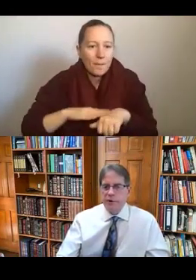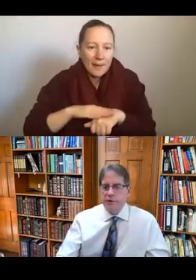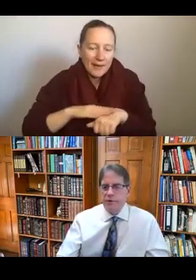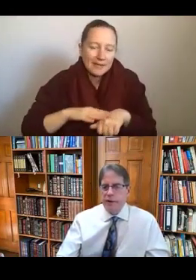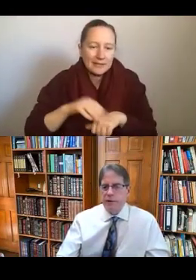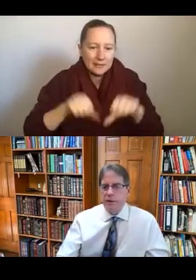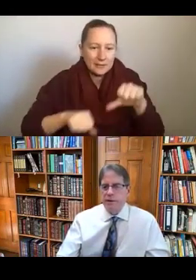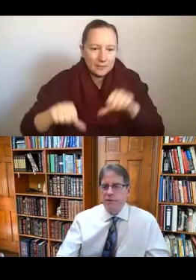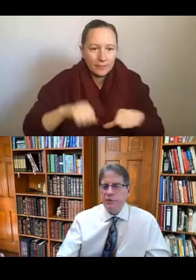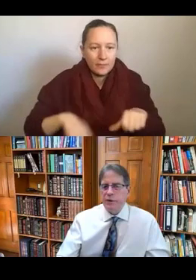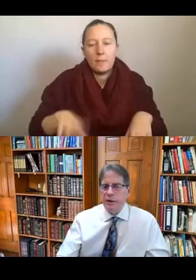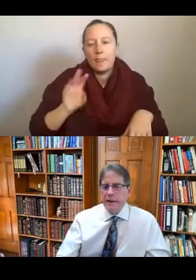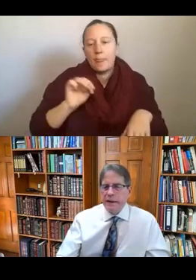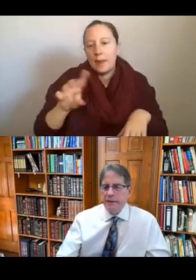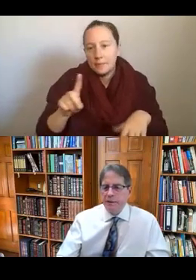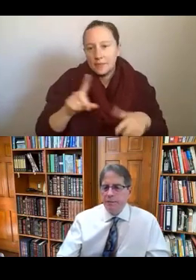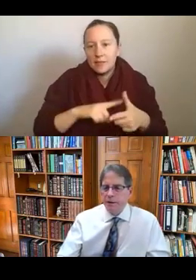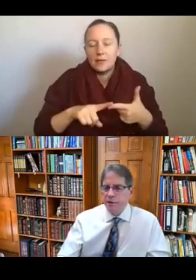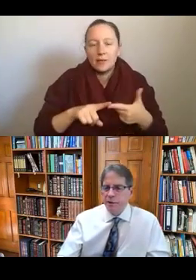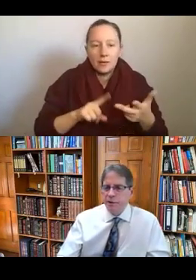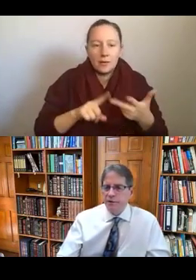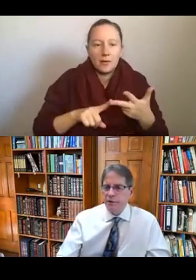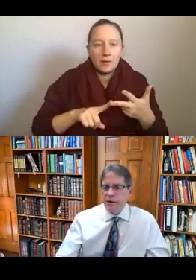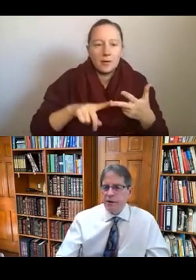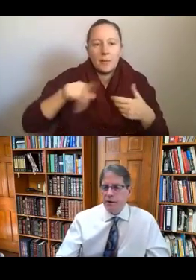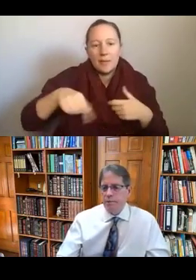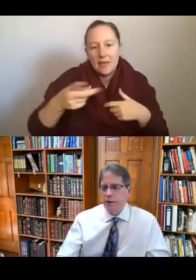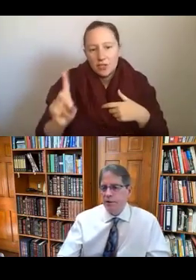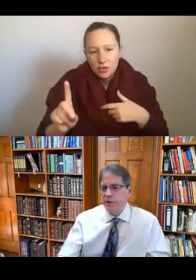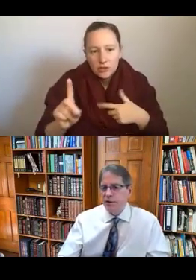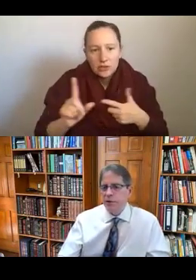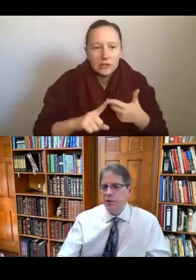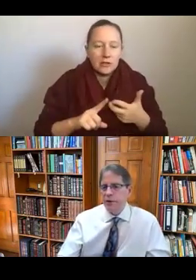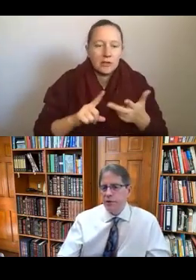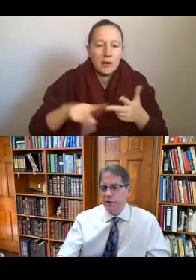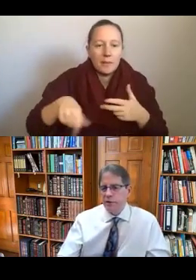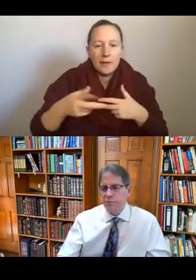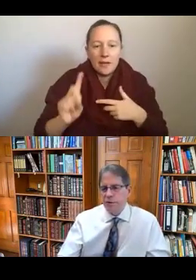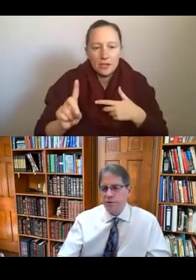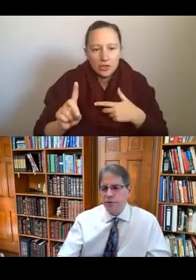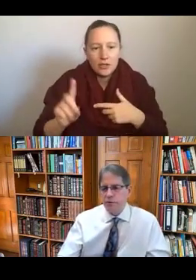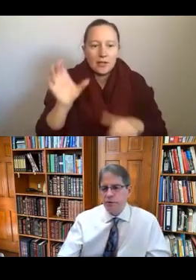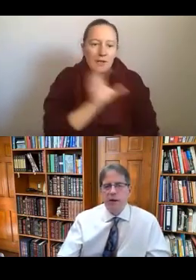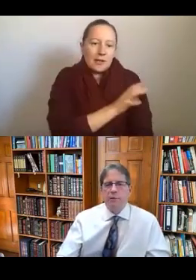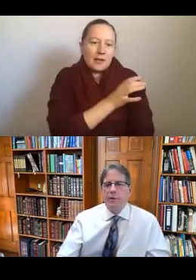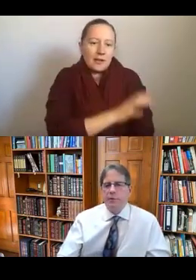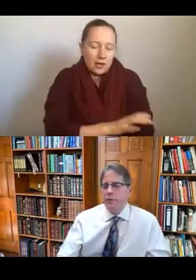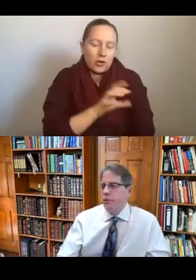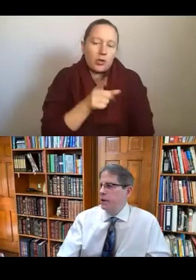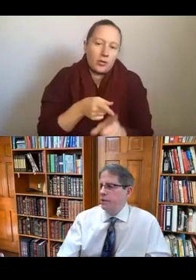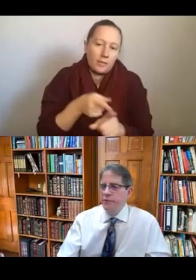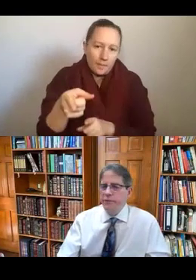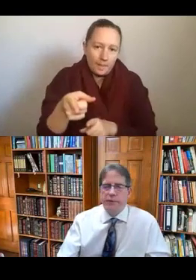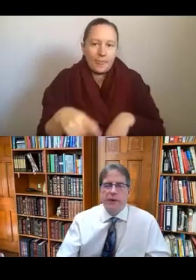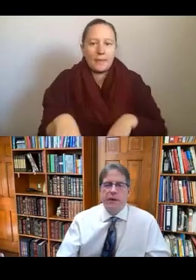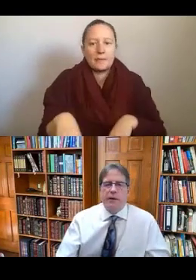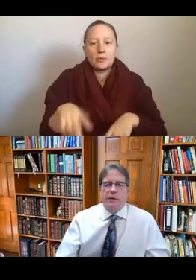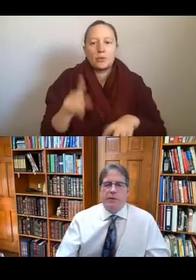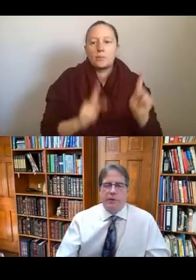individuals include MDs, MD PhDs, and PhDs in clinical disciplines. So people who